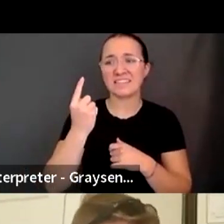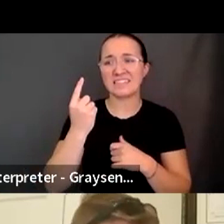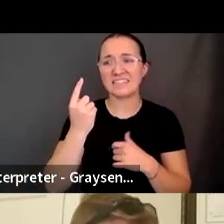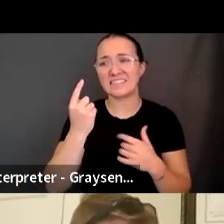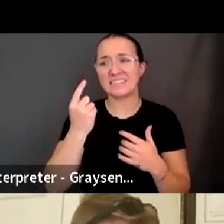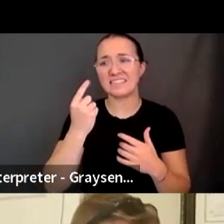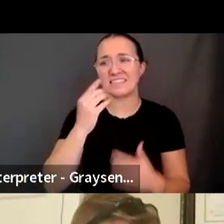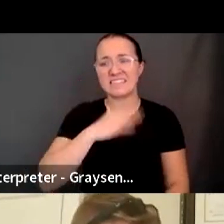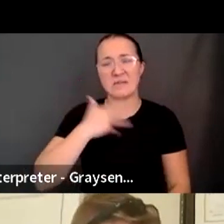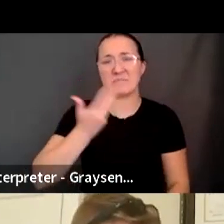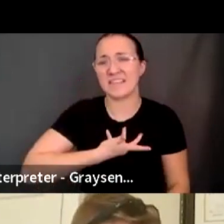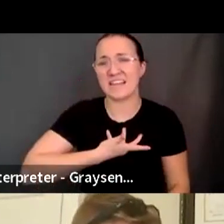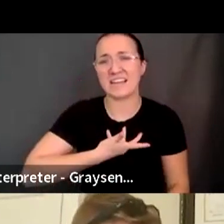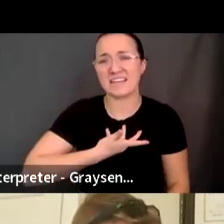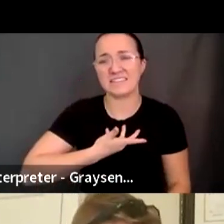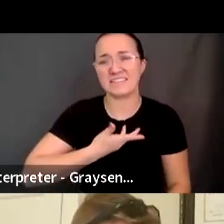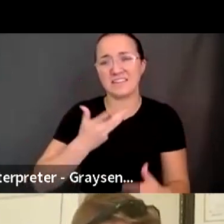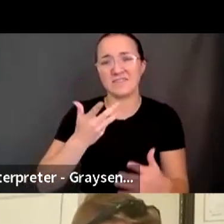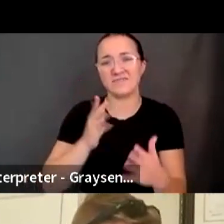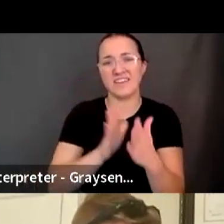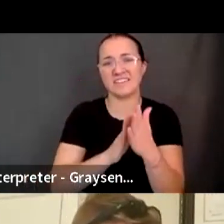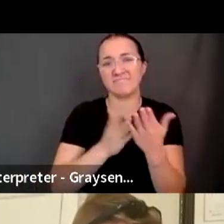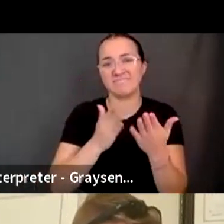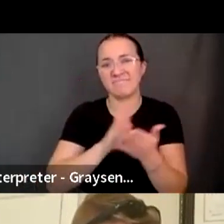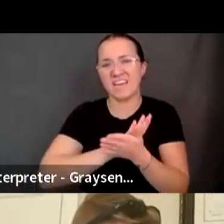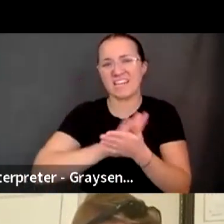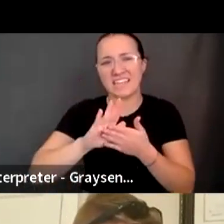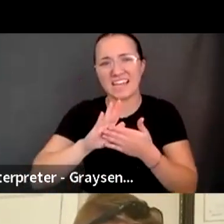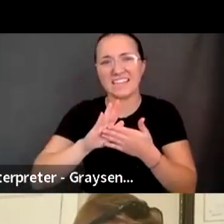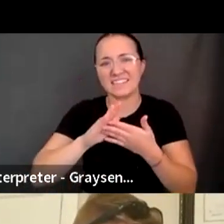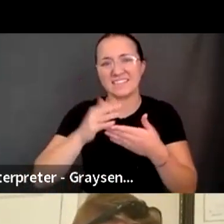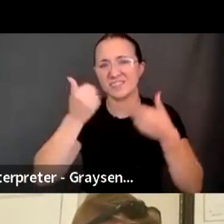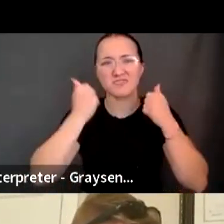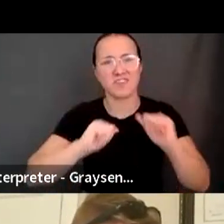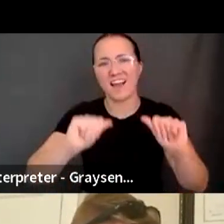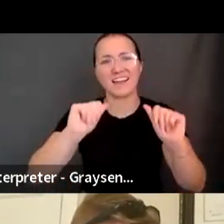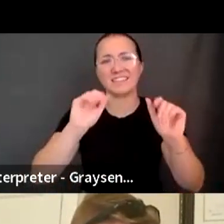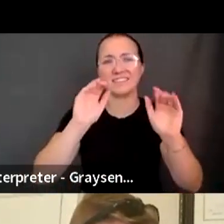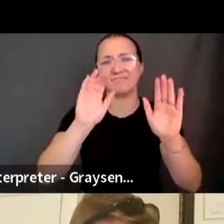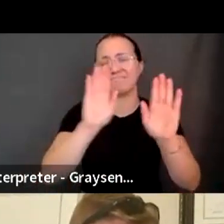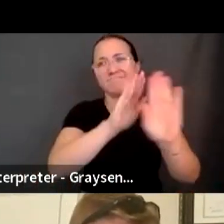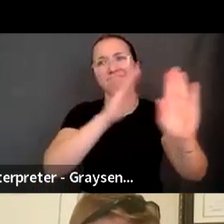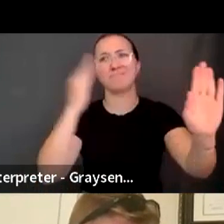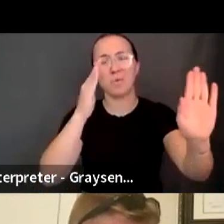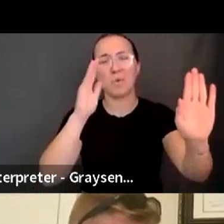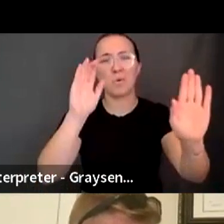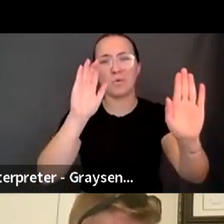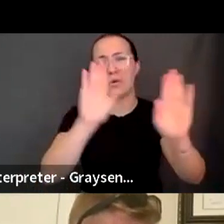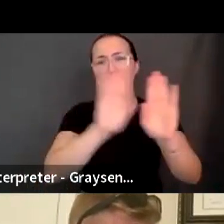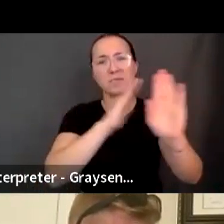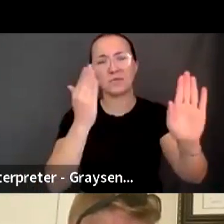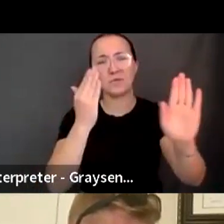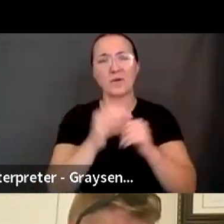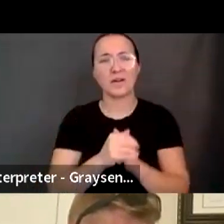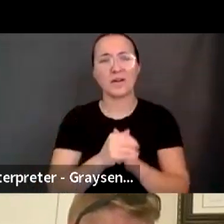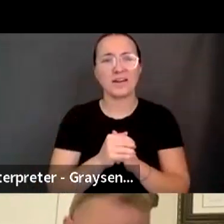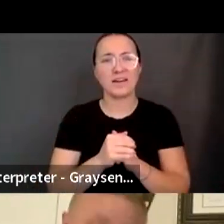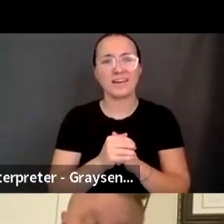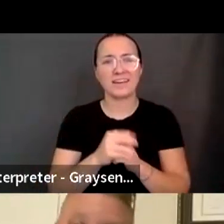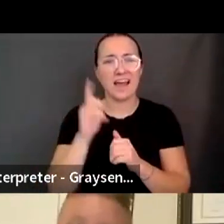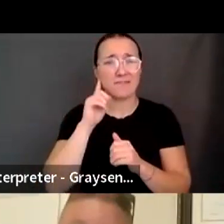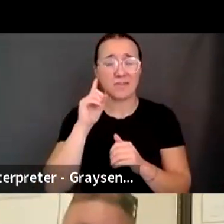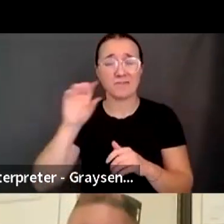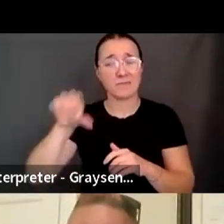against you. Like I said, I have heard this from wheelchair users and all alike, and personally, I